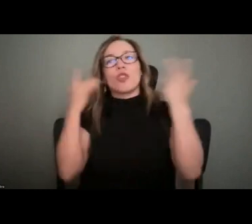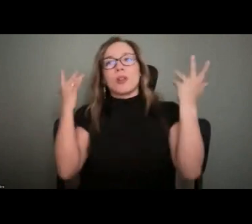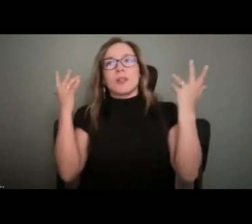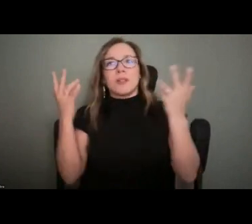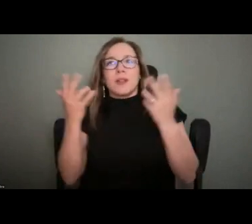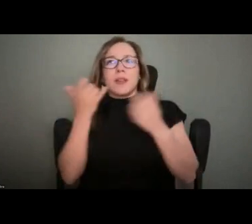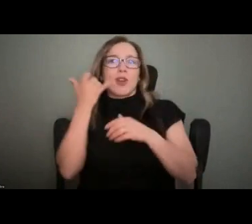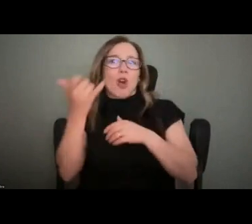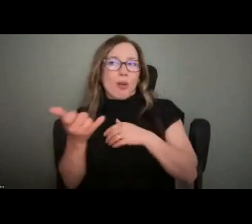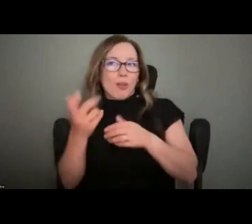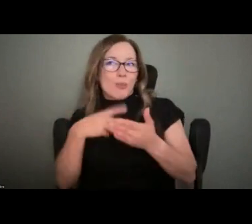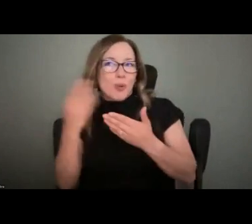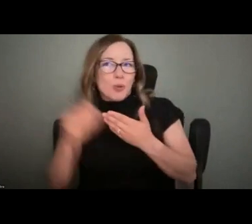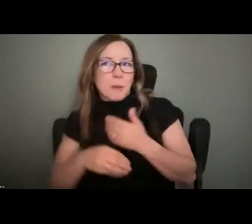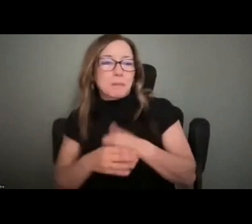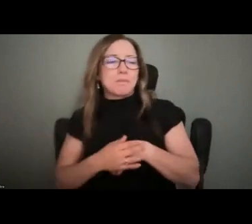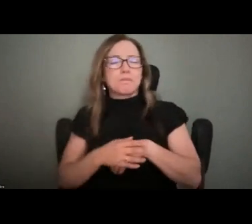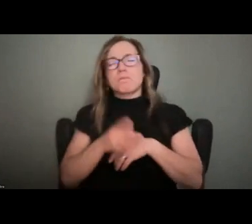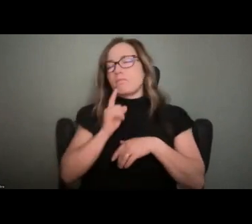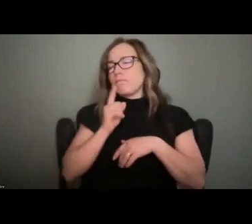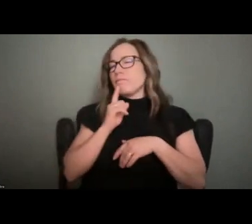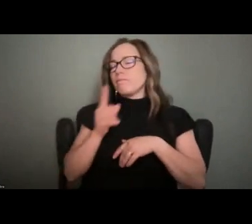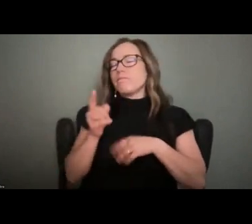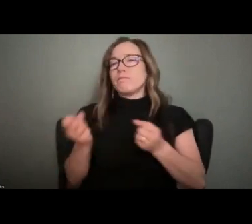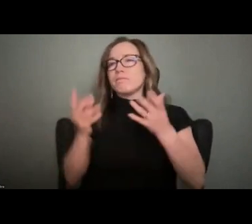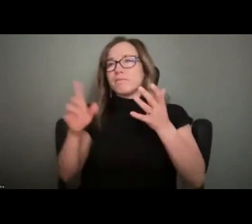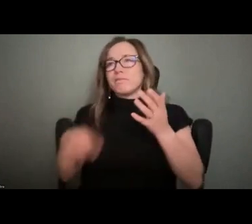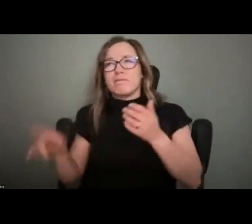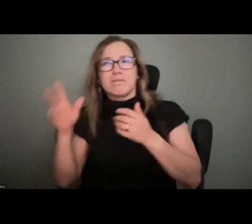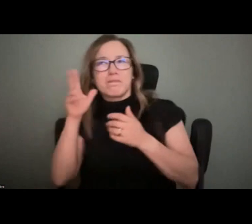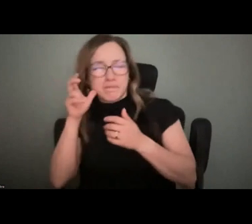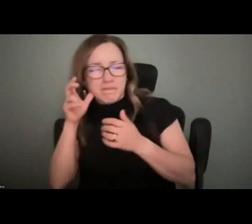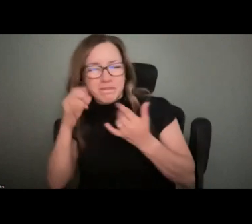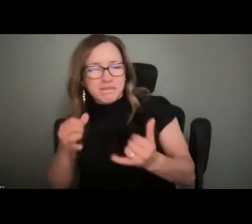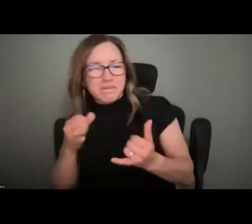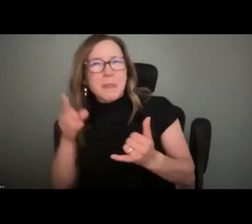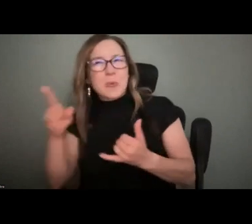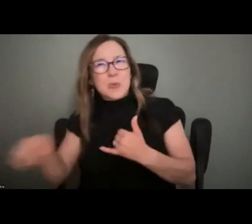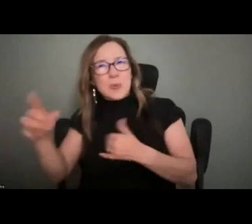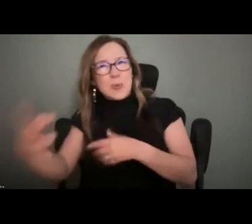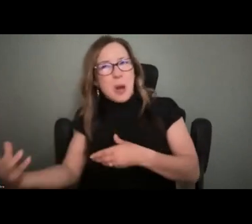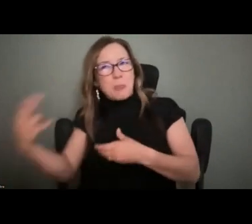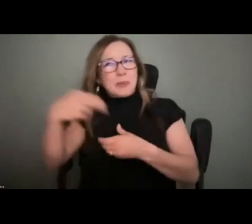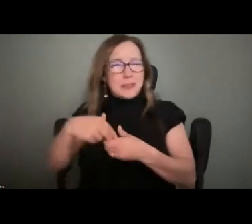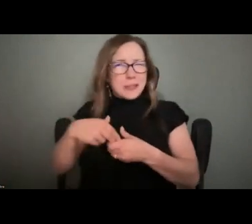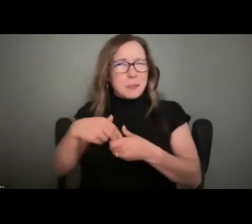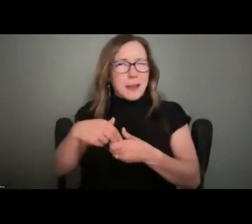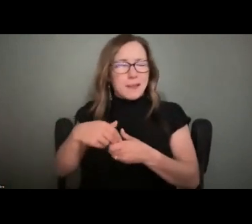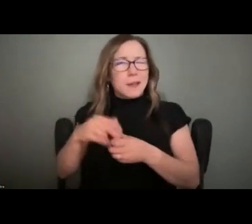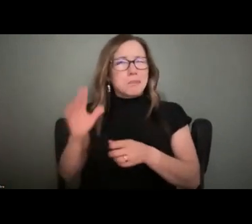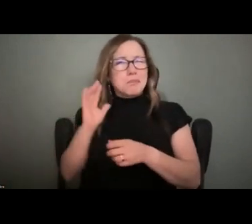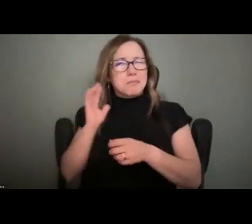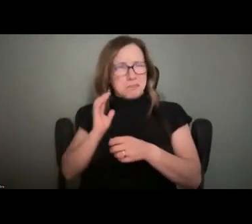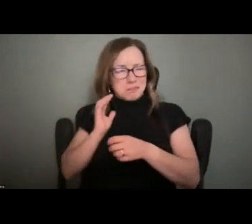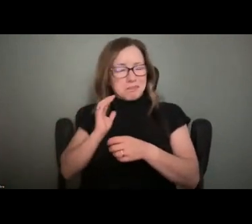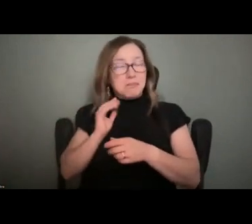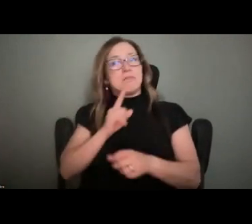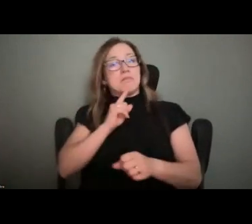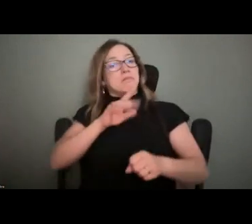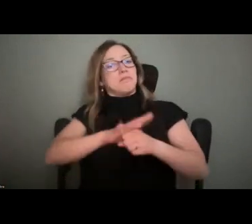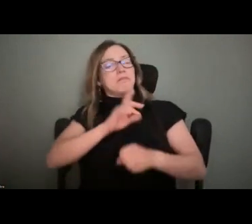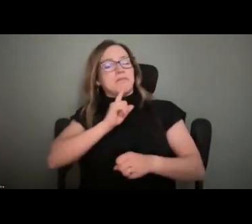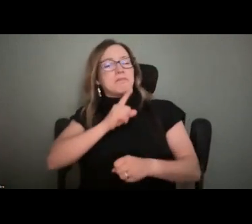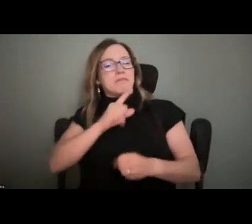programs. I'm sure many of you listening today were engaged in those efforts and are dedicated to making sure